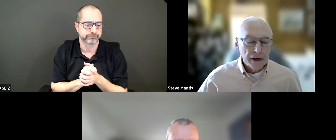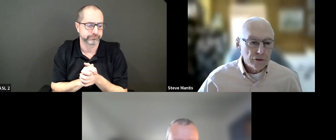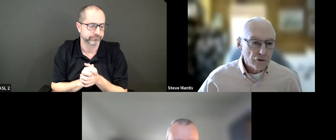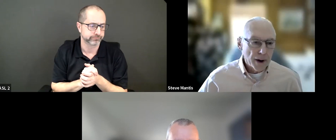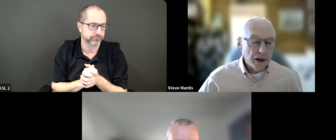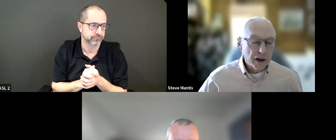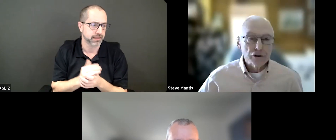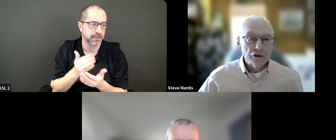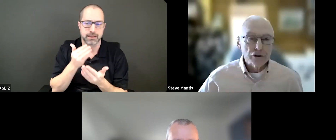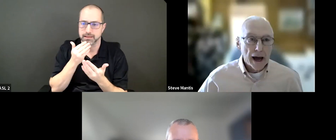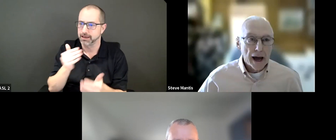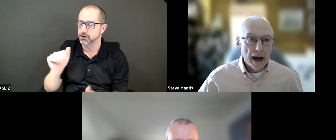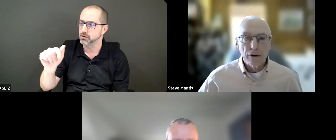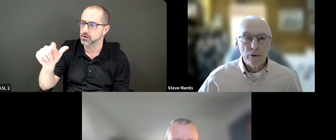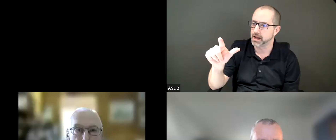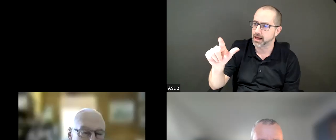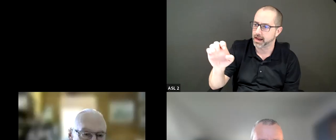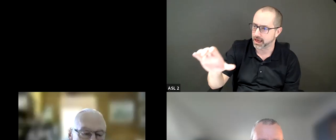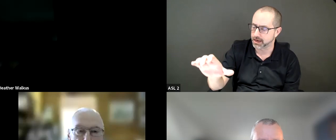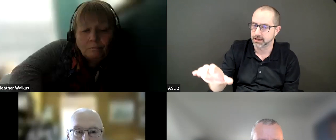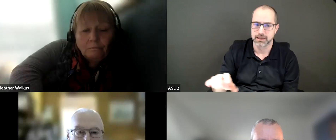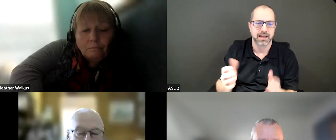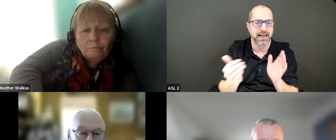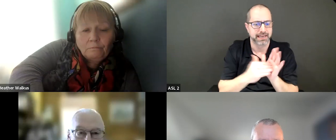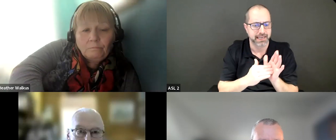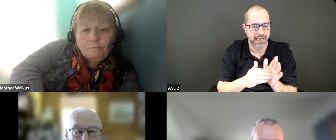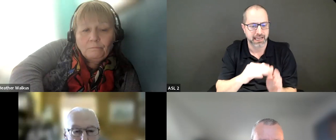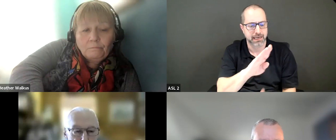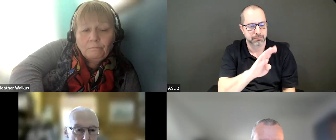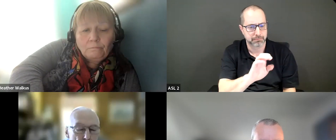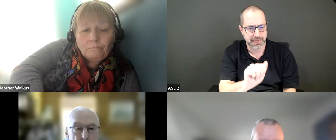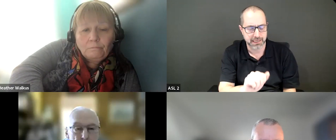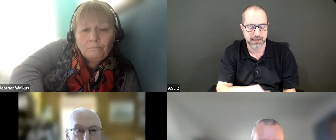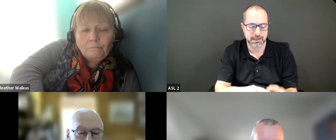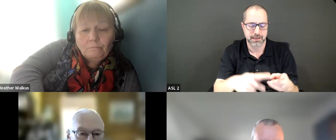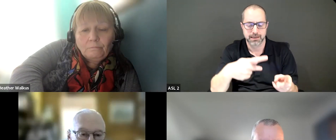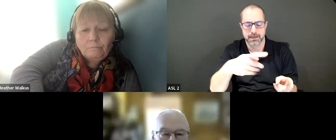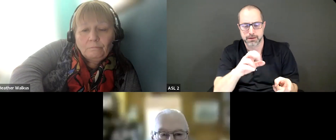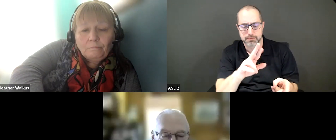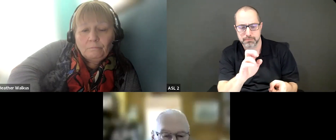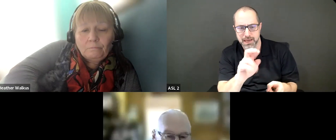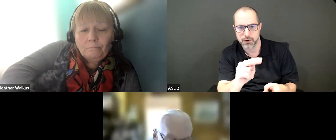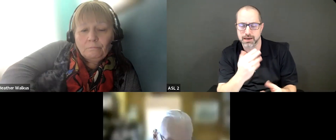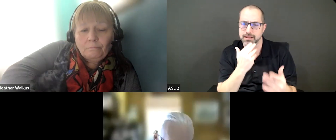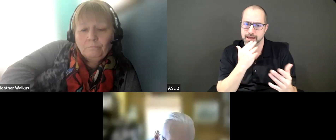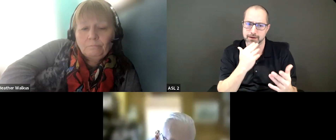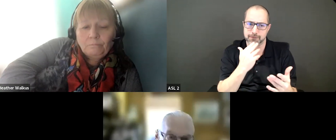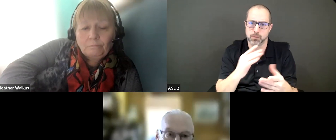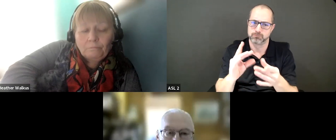Thank you so much, Alec, and thanks again to Bea and Perrin for your engaging discussion